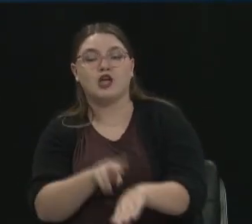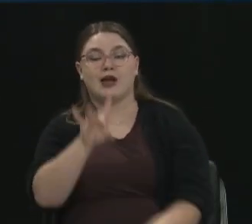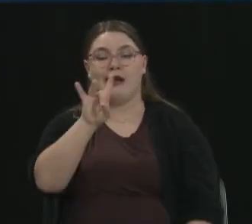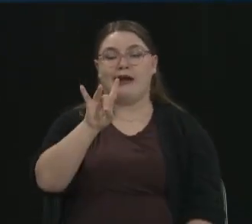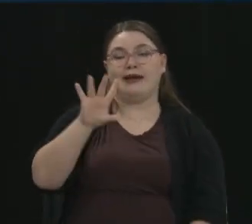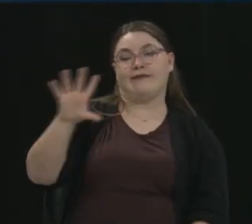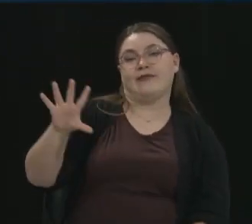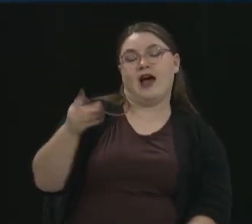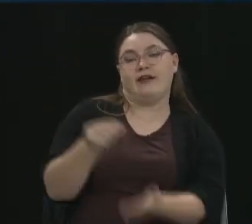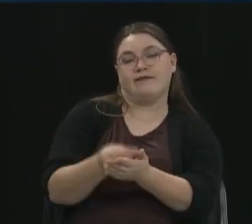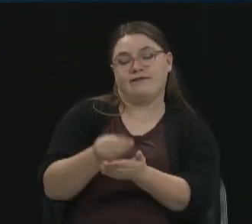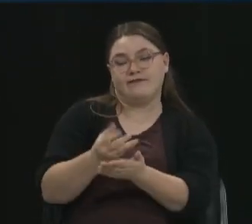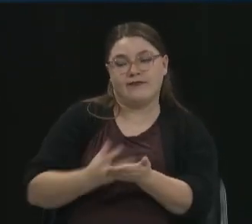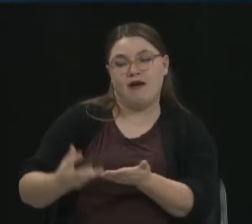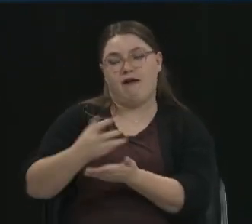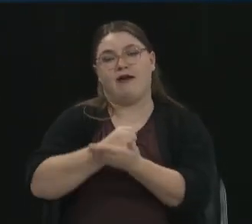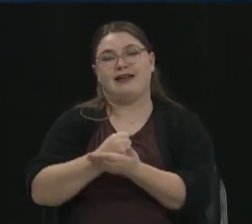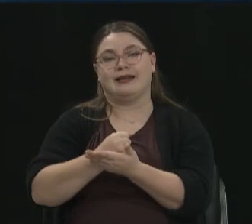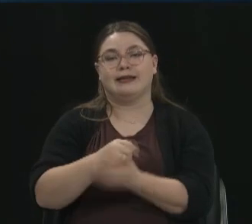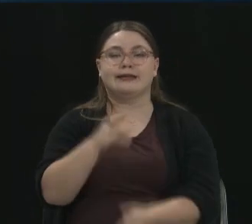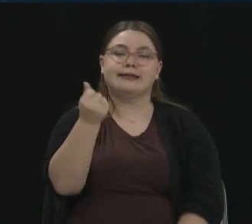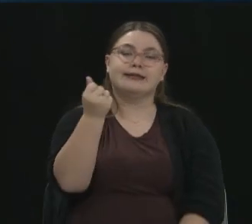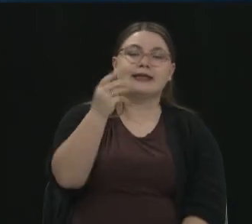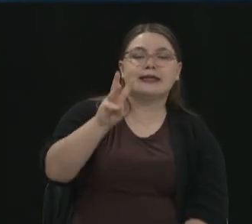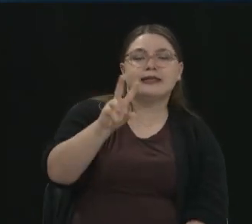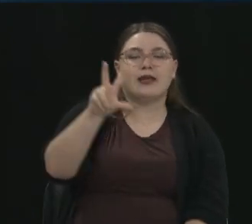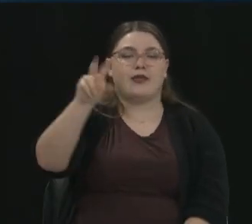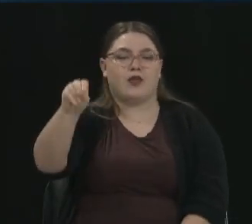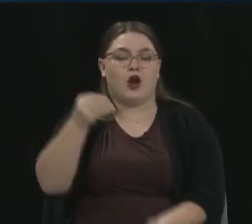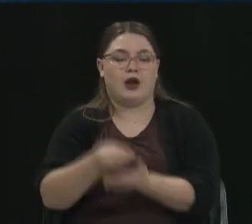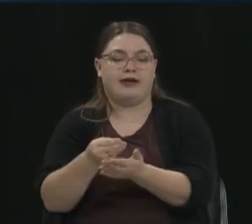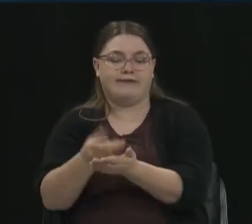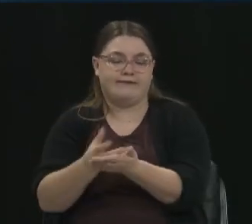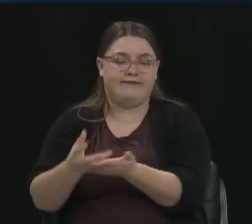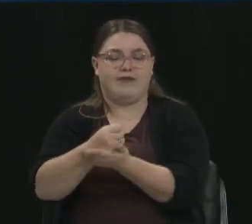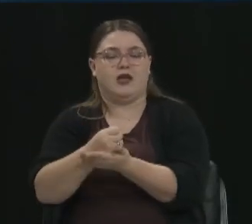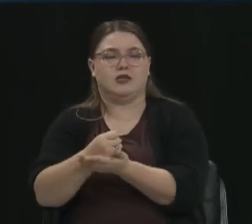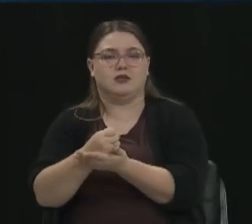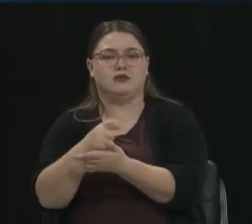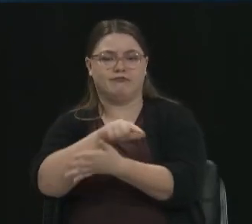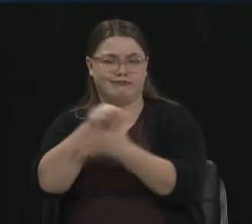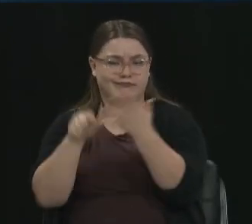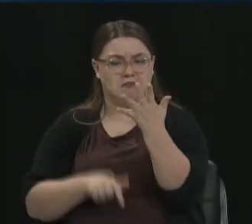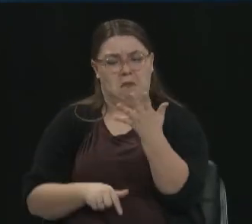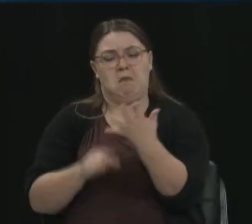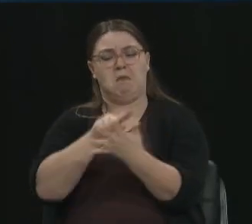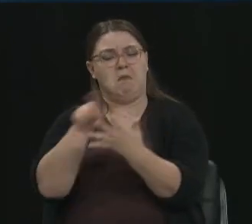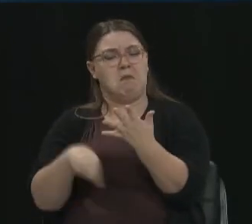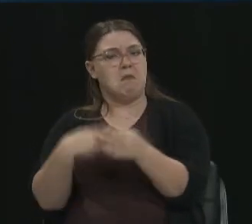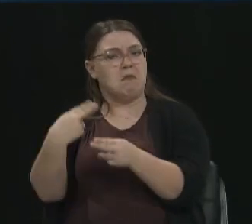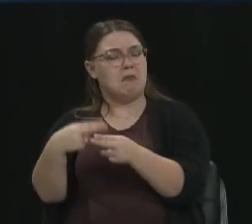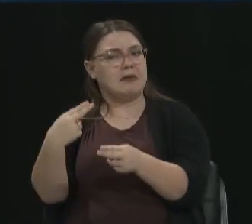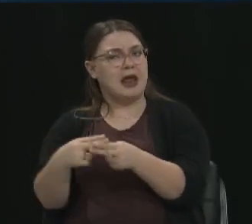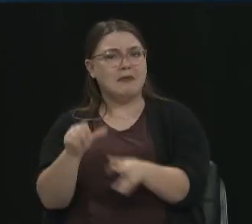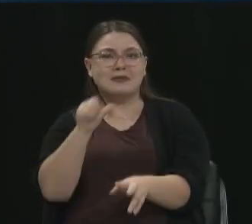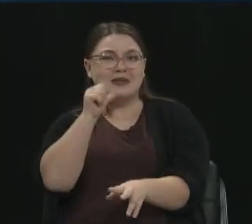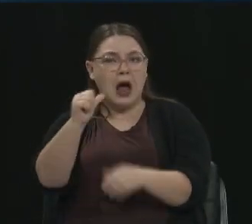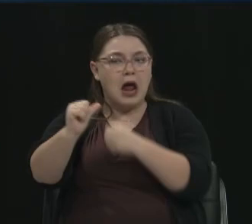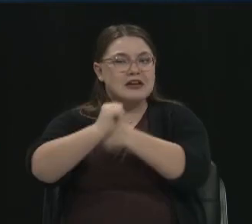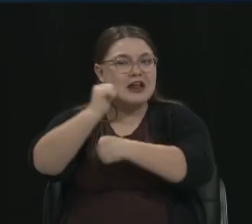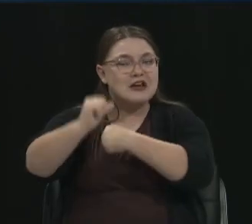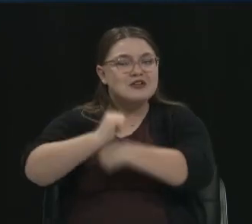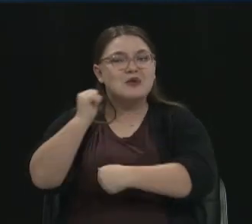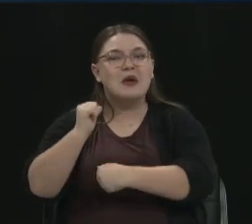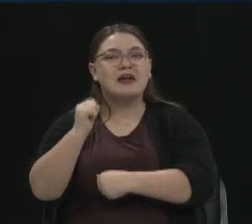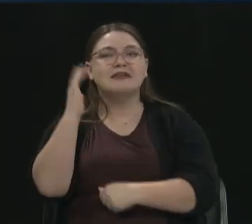the 1630 Fund. I mean, these are the names, and they don't sound threatening or problematic,